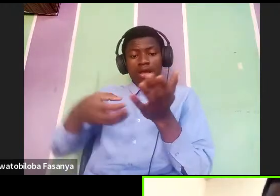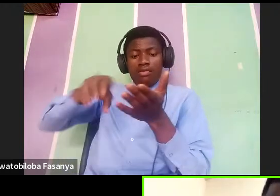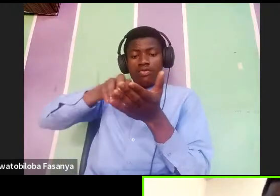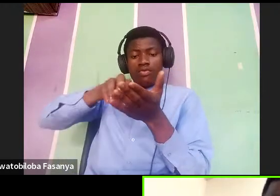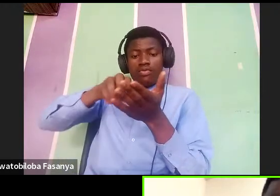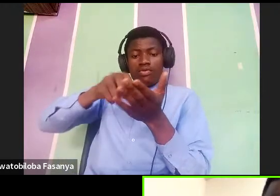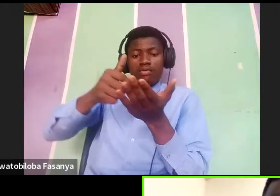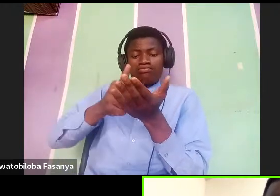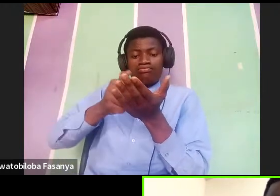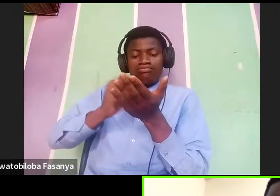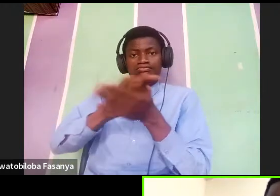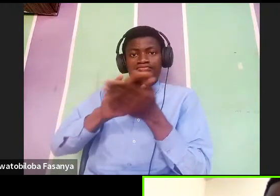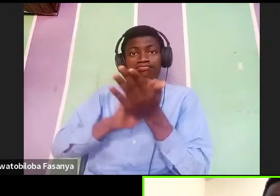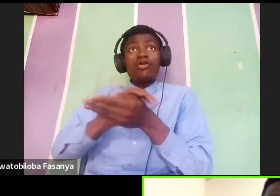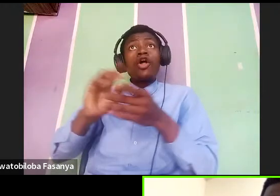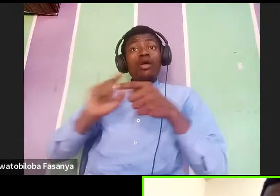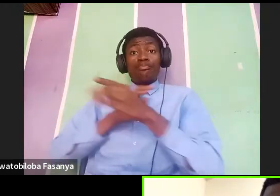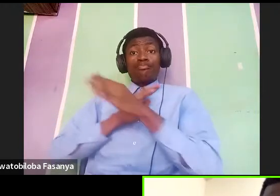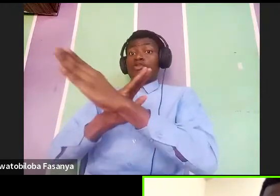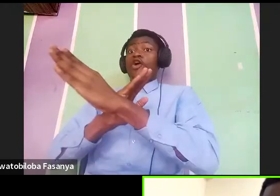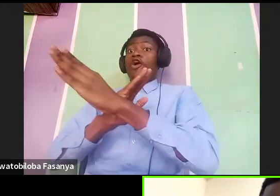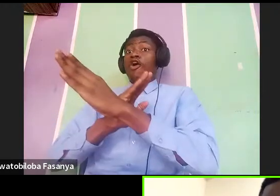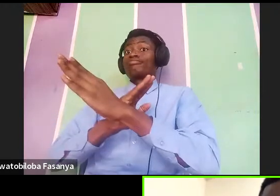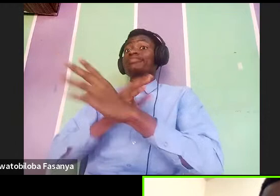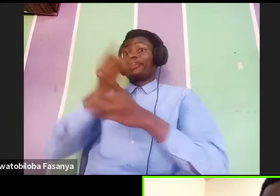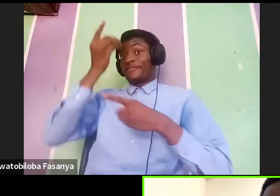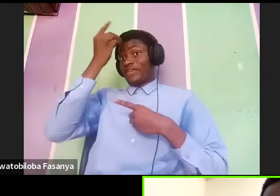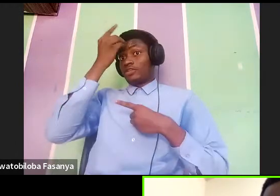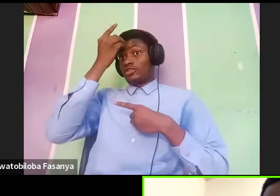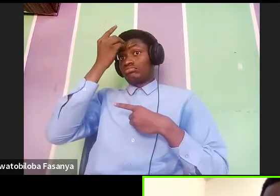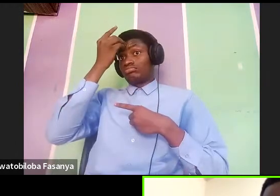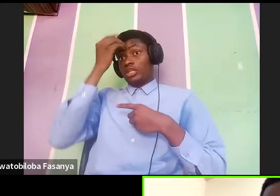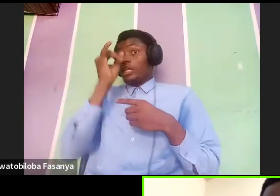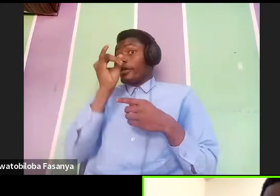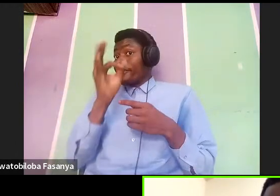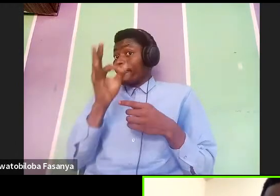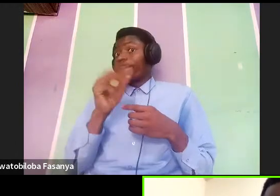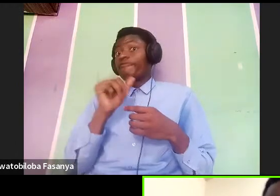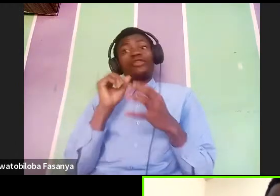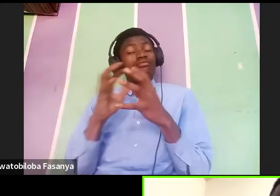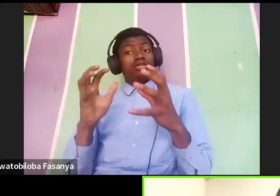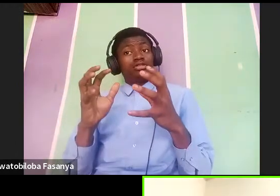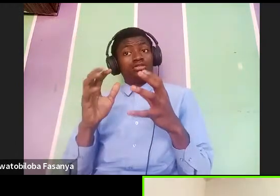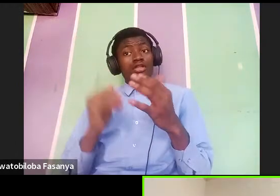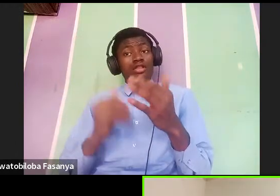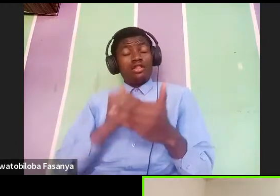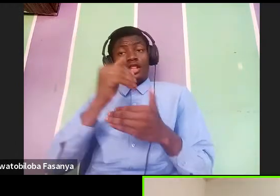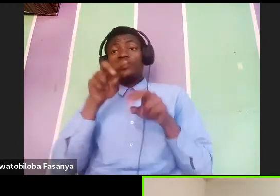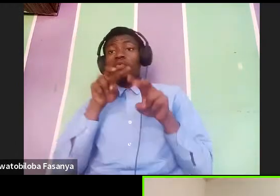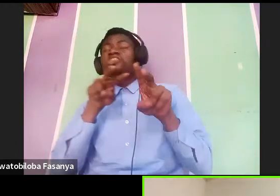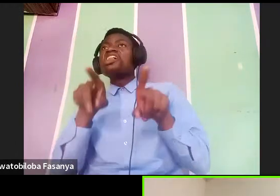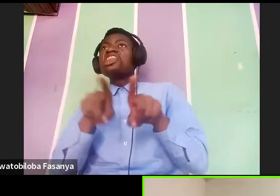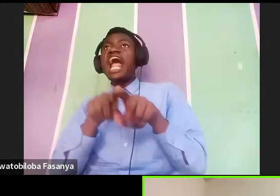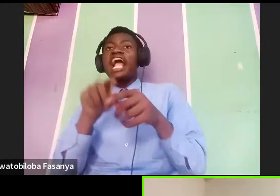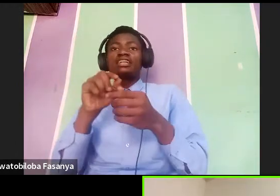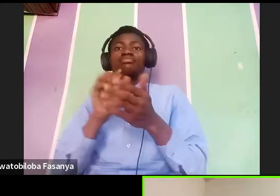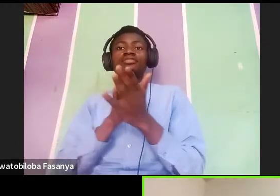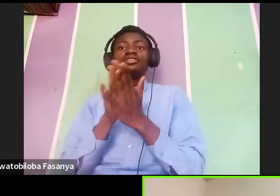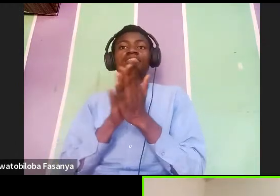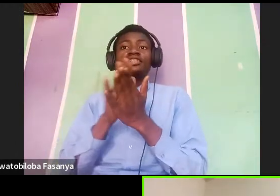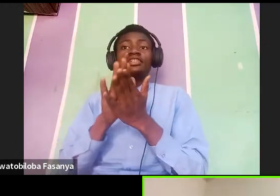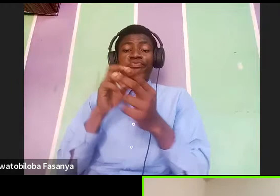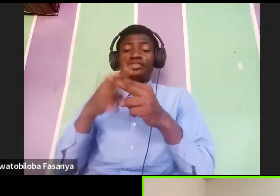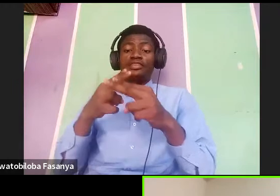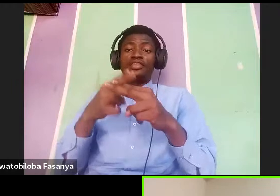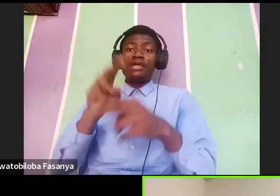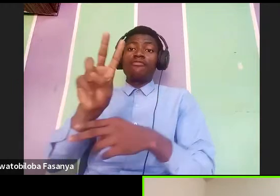infection, and then watch. So it's important to know what while we're worried about burns,